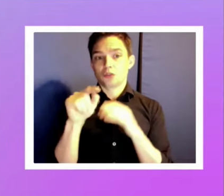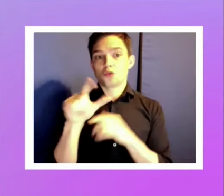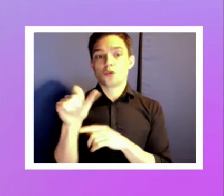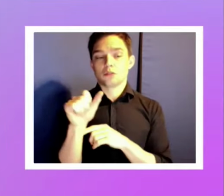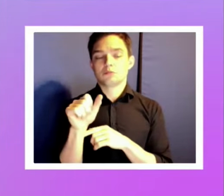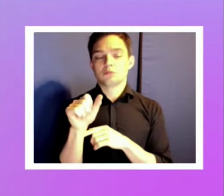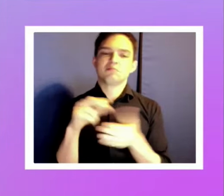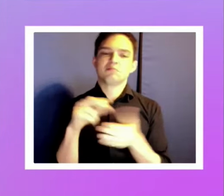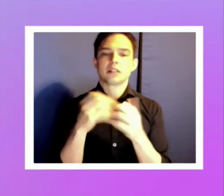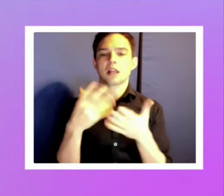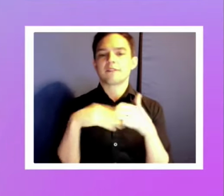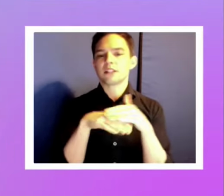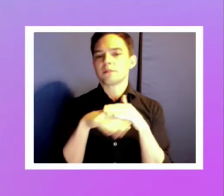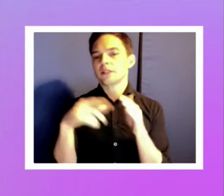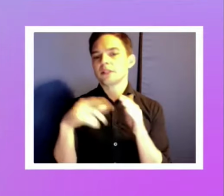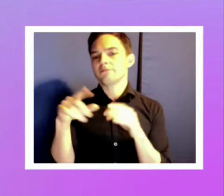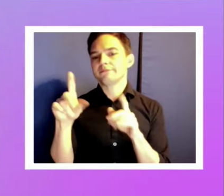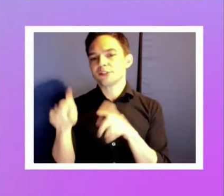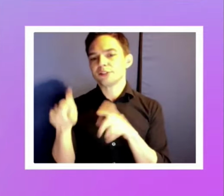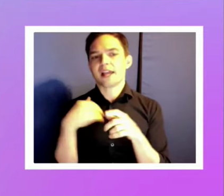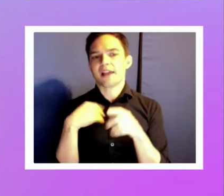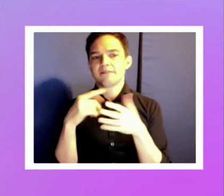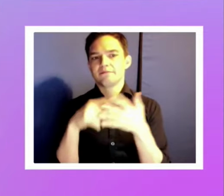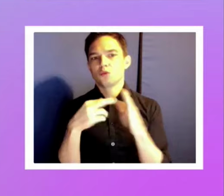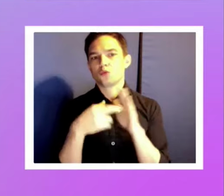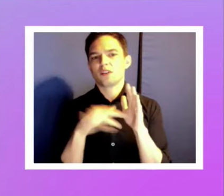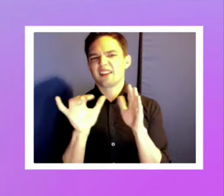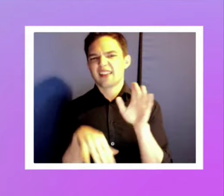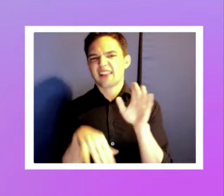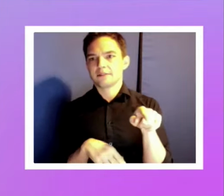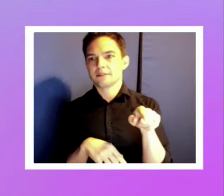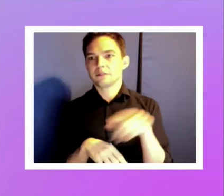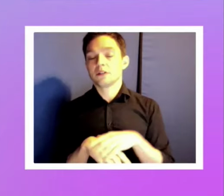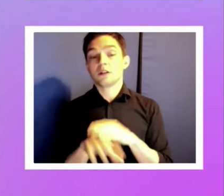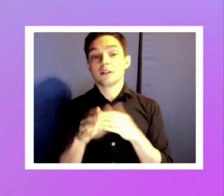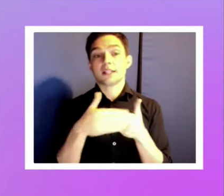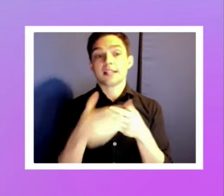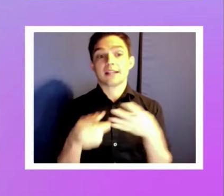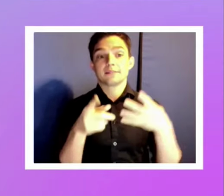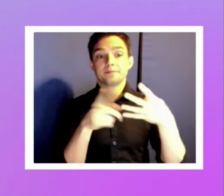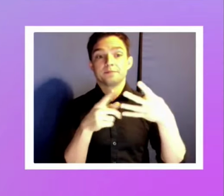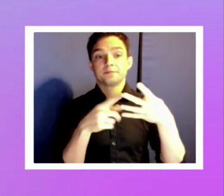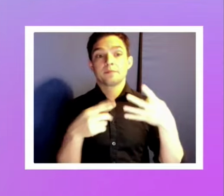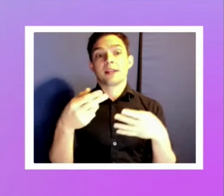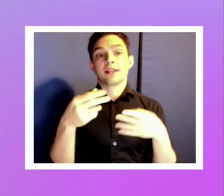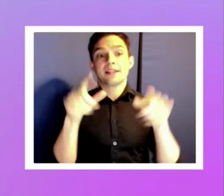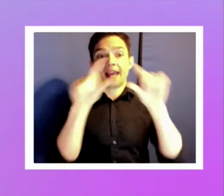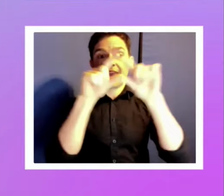accessibility checkers out there have rules like this. The next one on my screen is the heading is